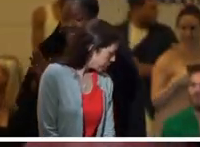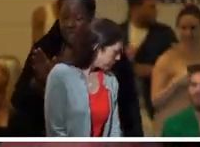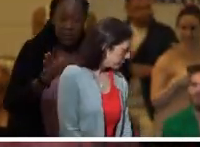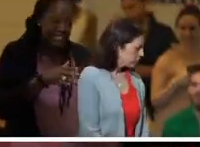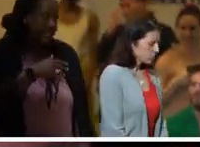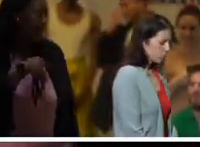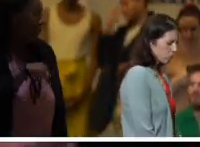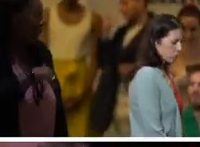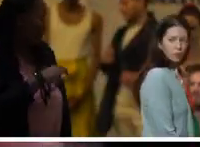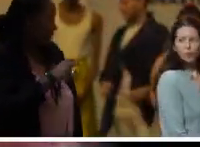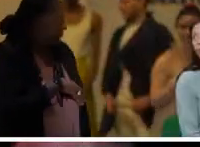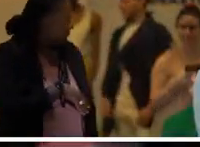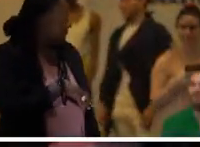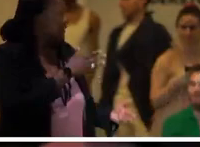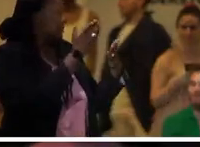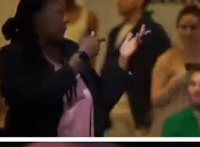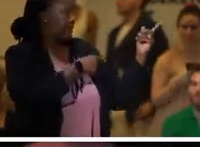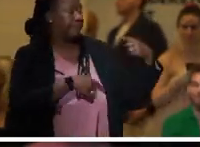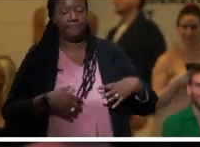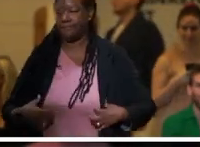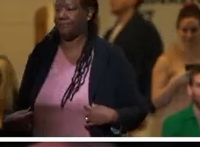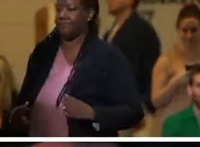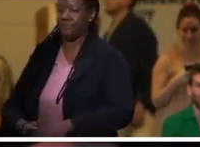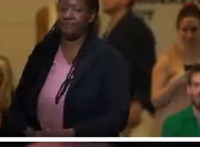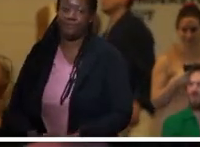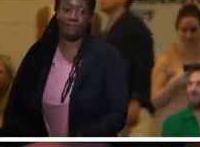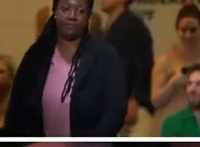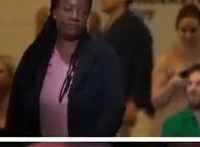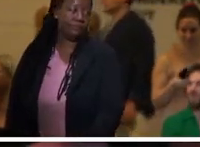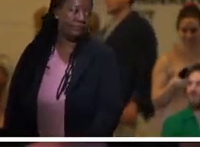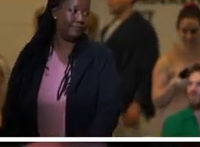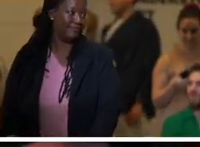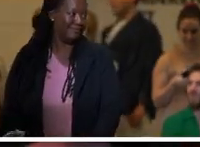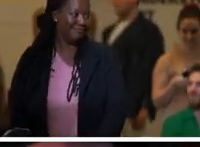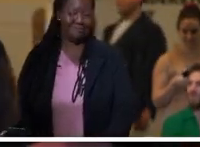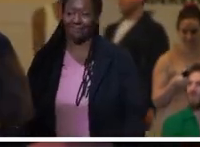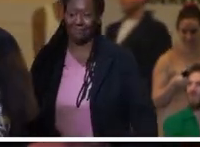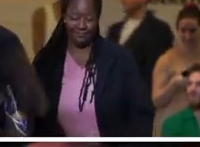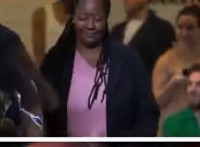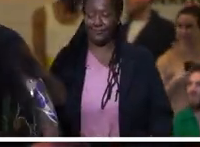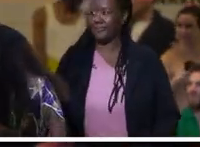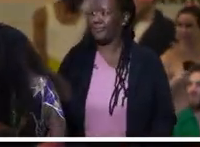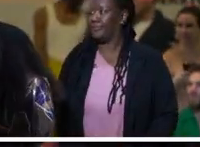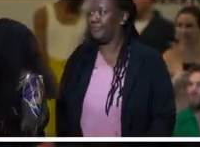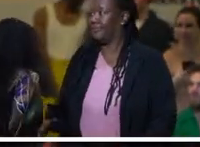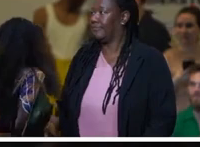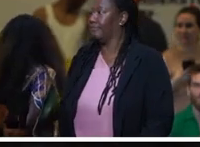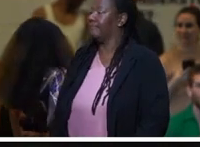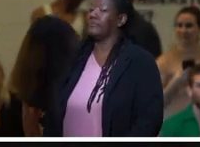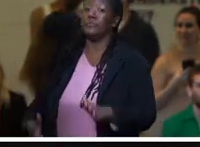All right. Up